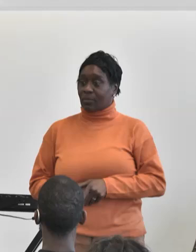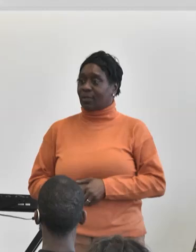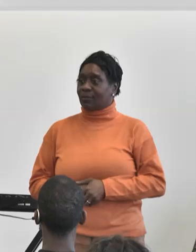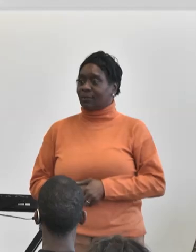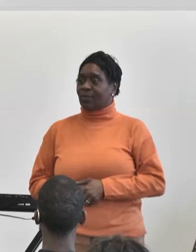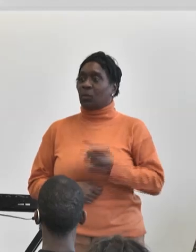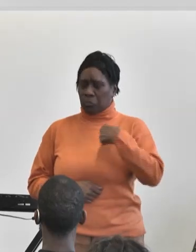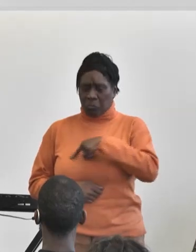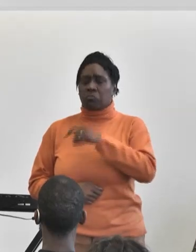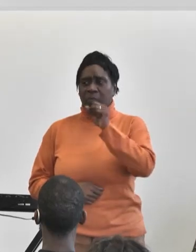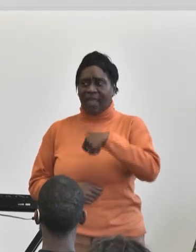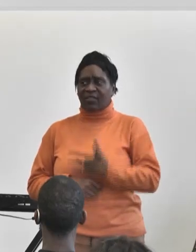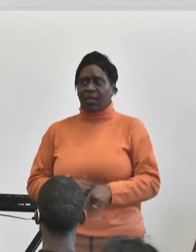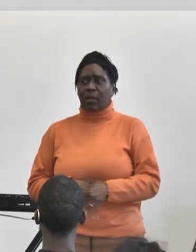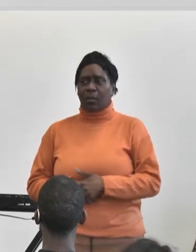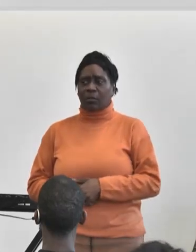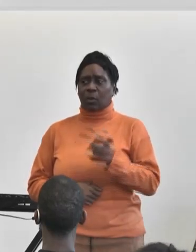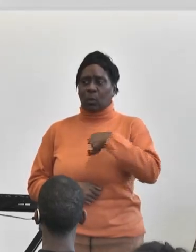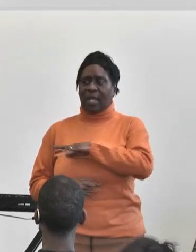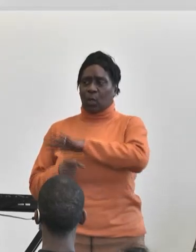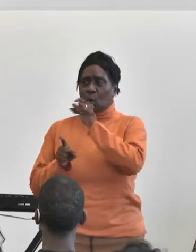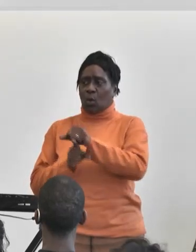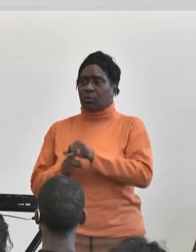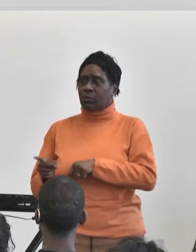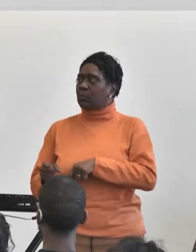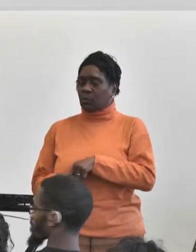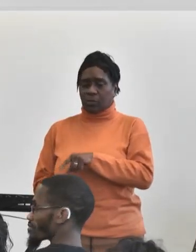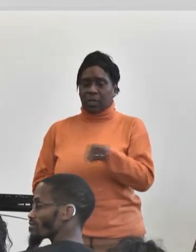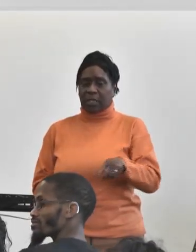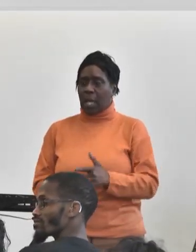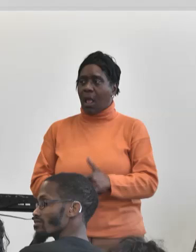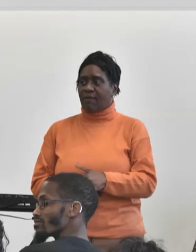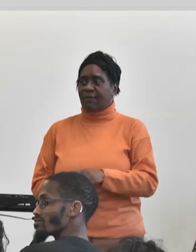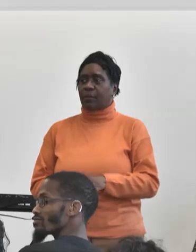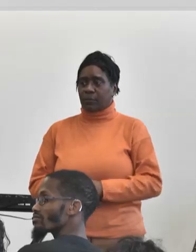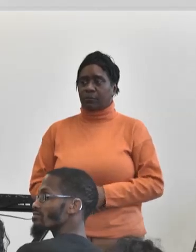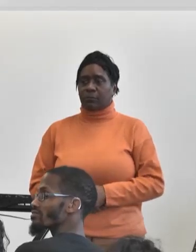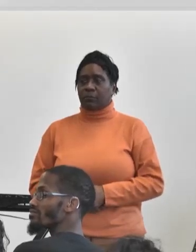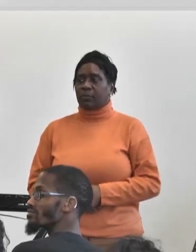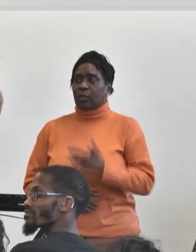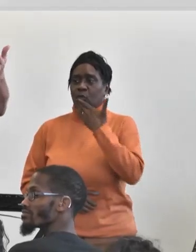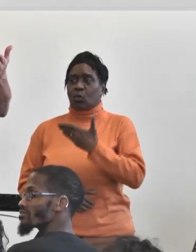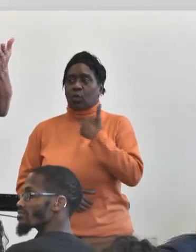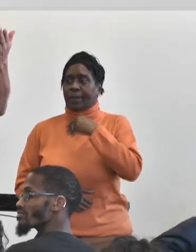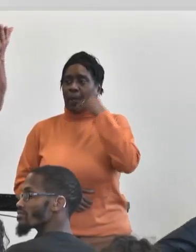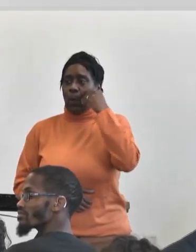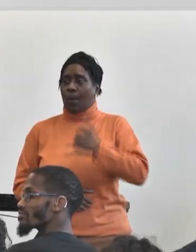And then we had, and then we moved away from you. And so it's so good to be